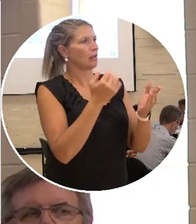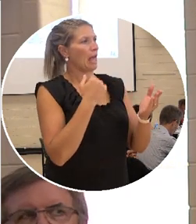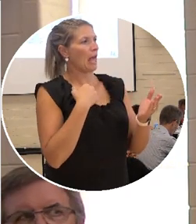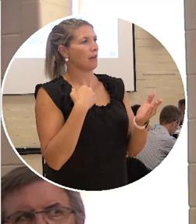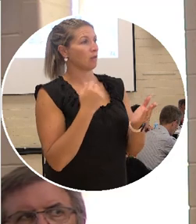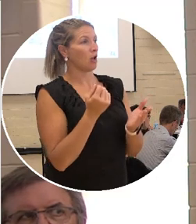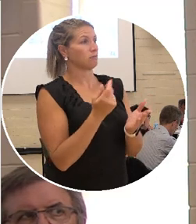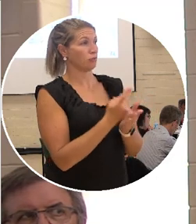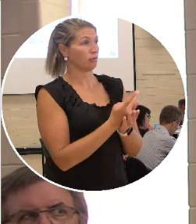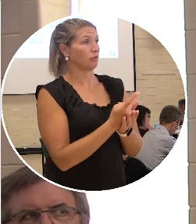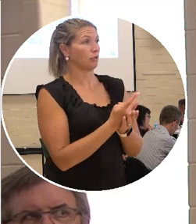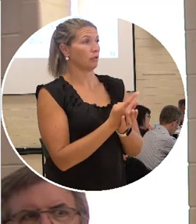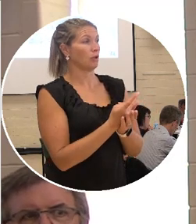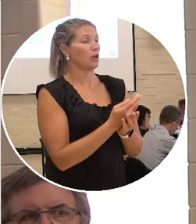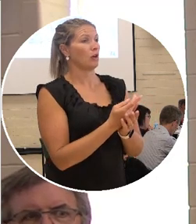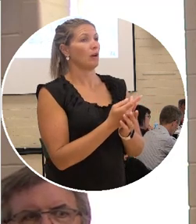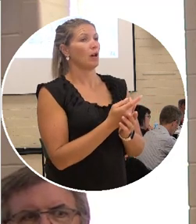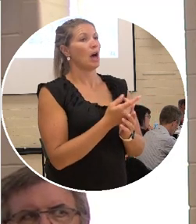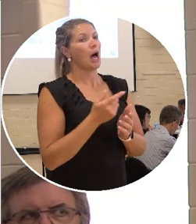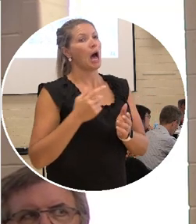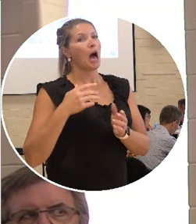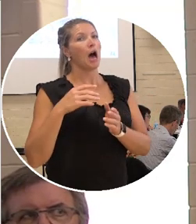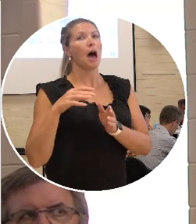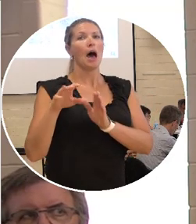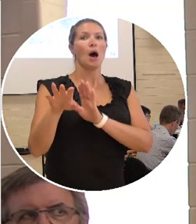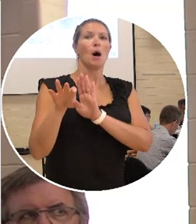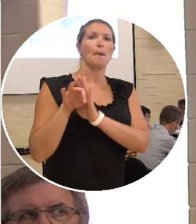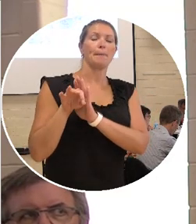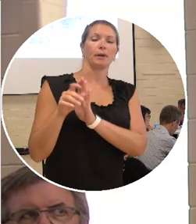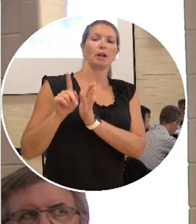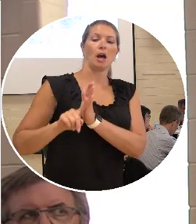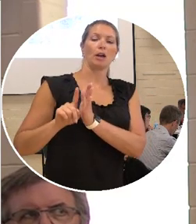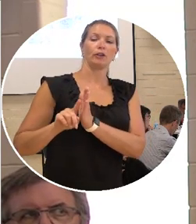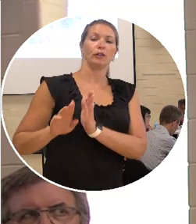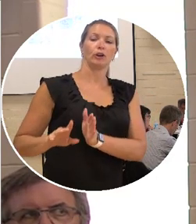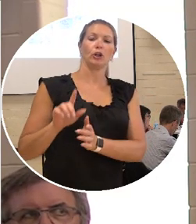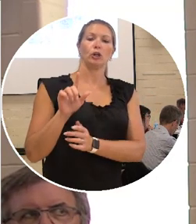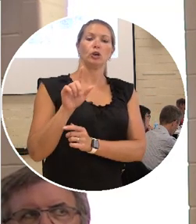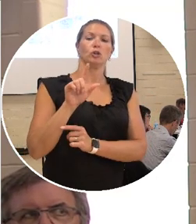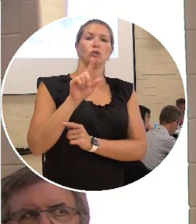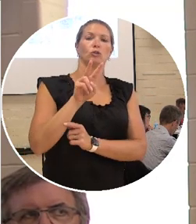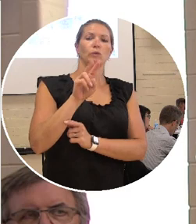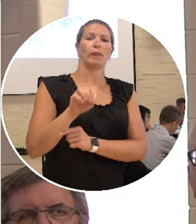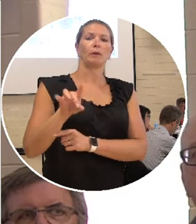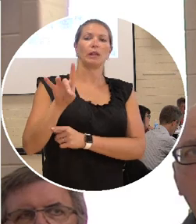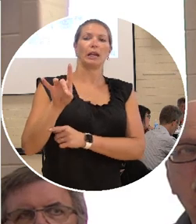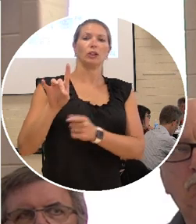Board, our external auditor appointment 2008 to 2019,